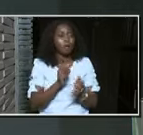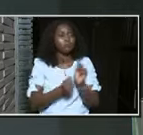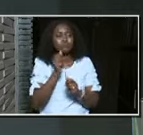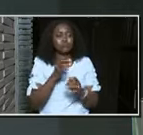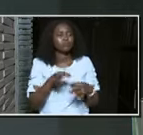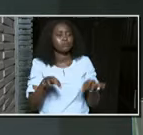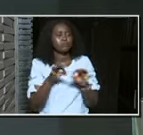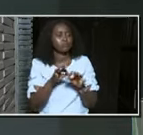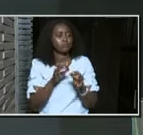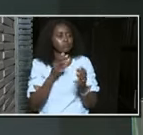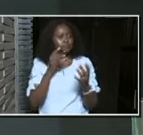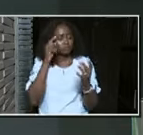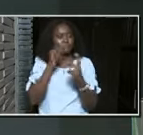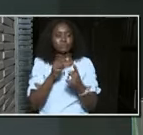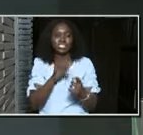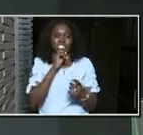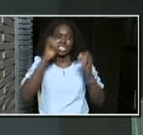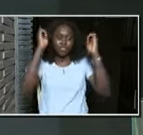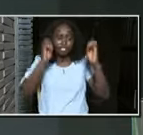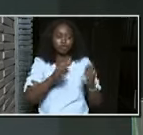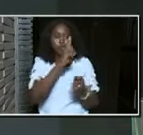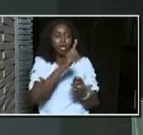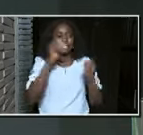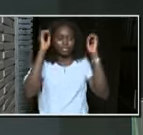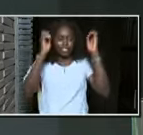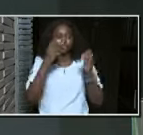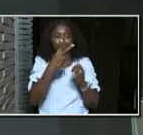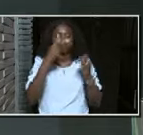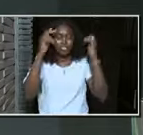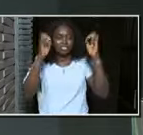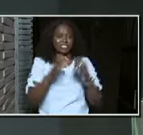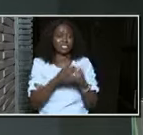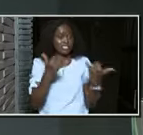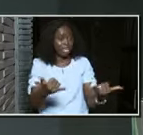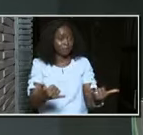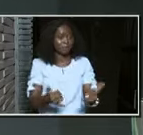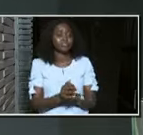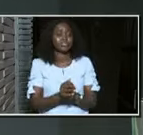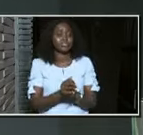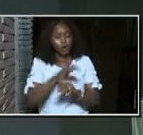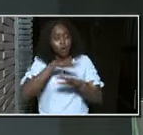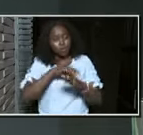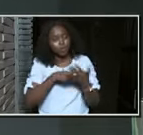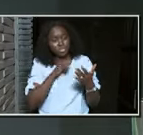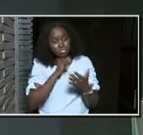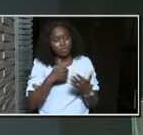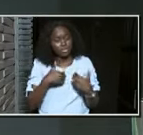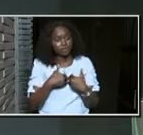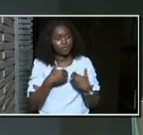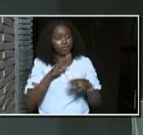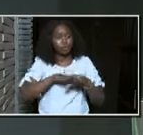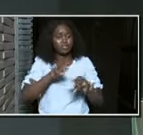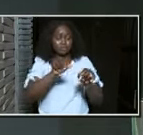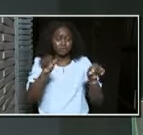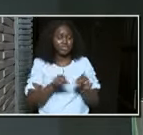education, two, education, three is education. But now the situation on the ground, on the aspect of